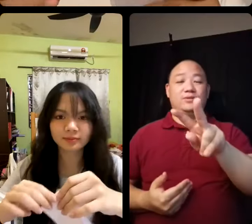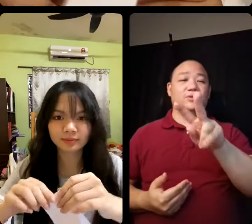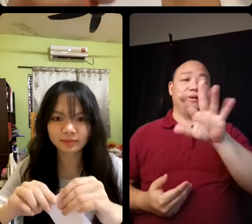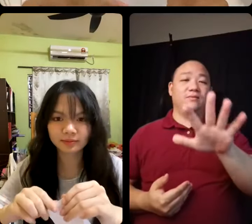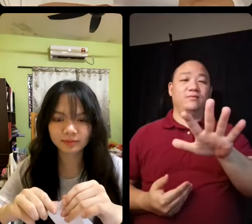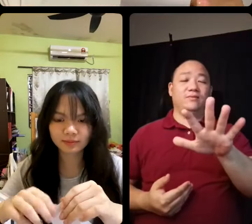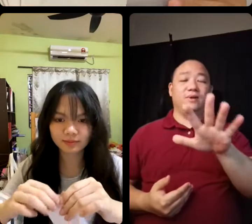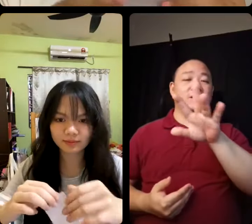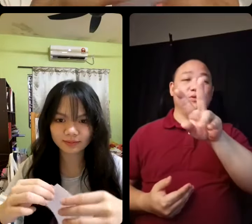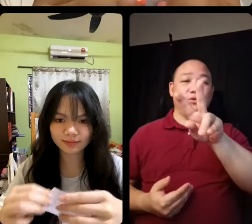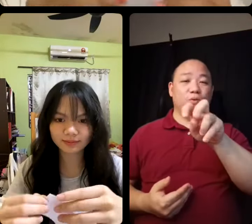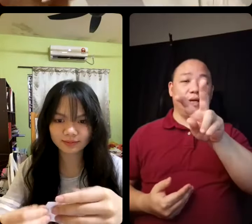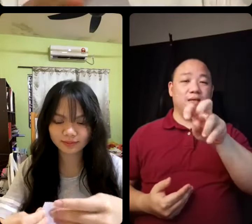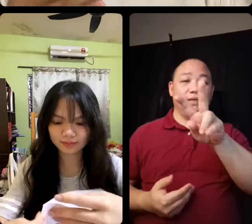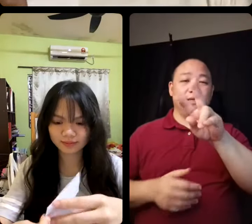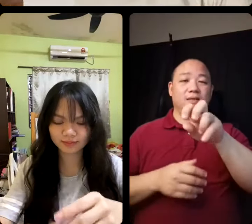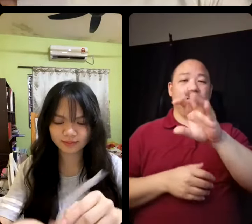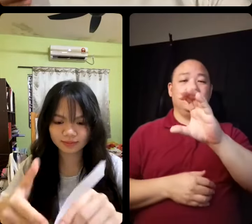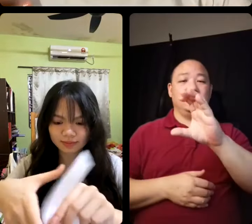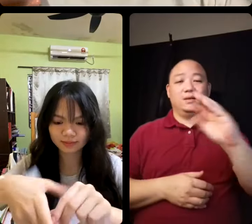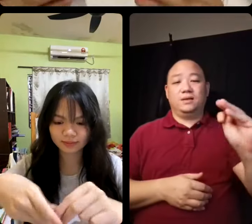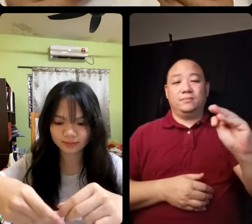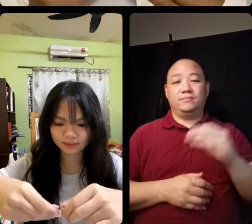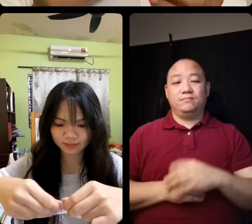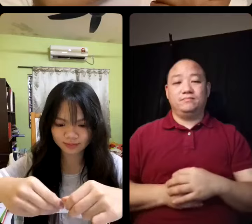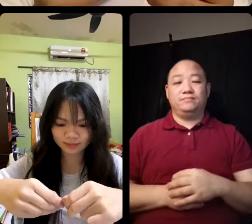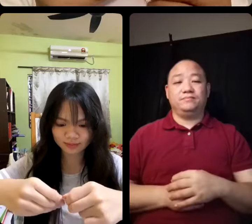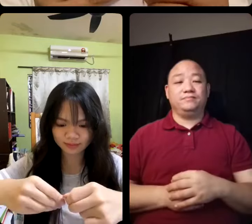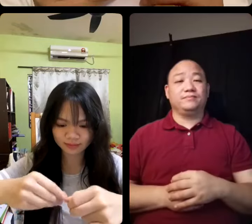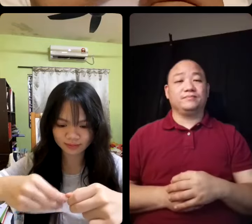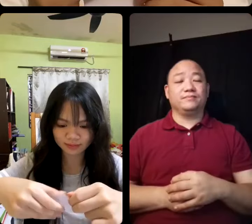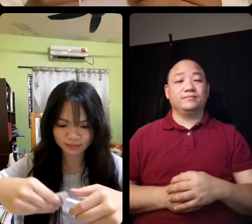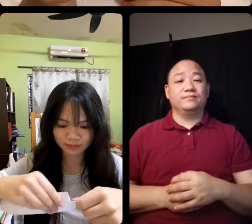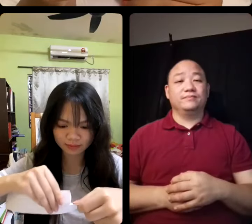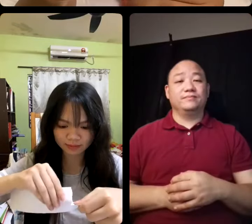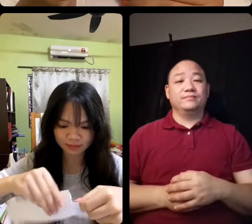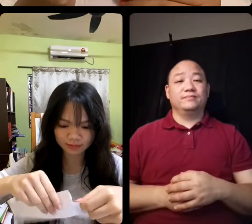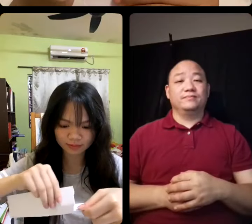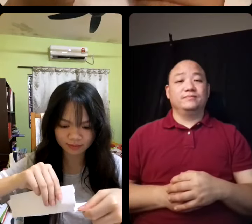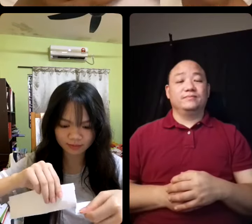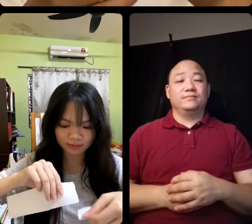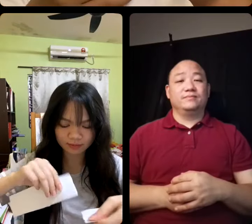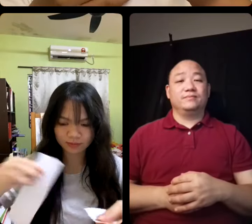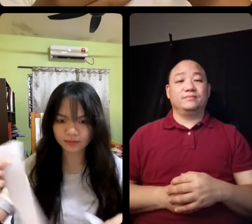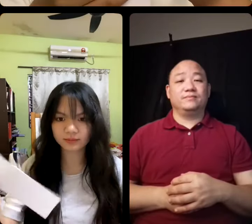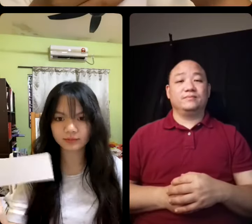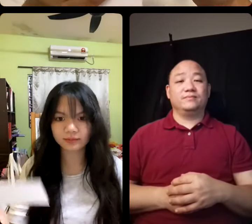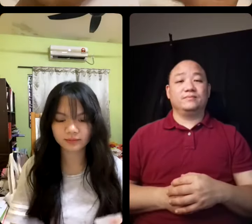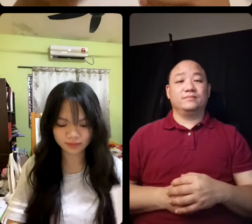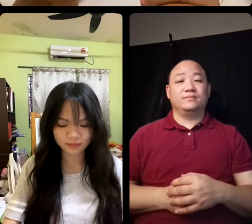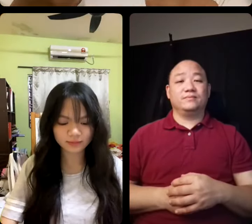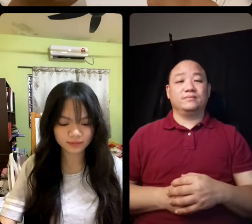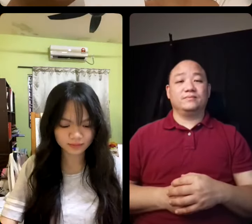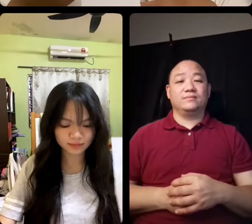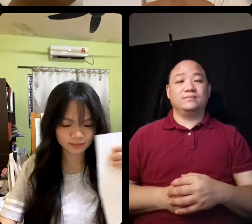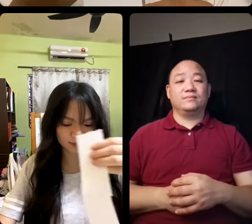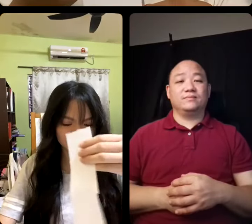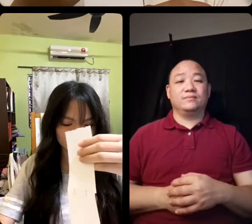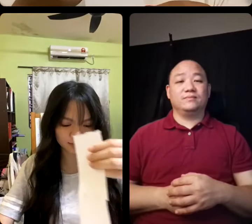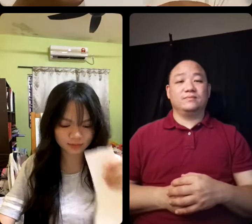Yes, correct. All right. So I'm going to measure 25 cm, yeah? So, 20 cm, sorry. So